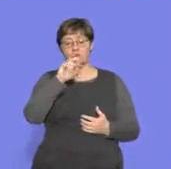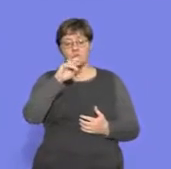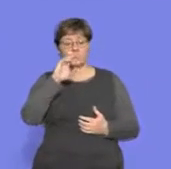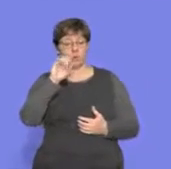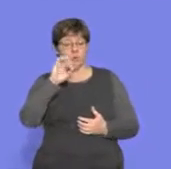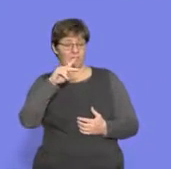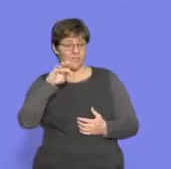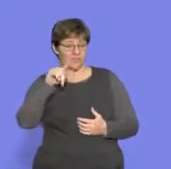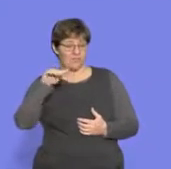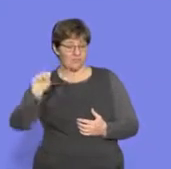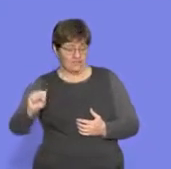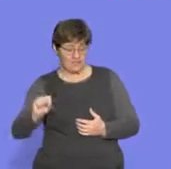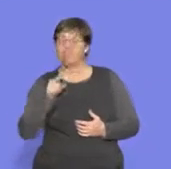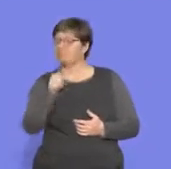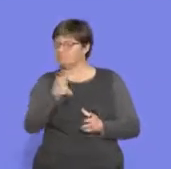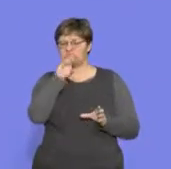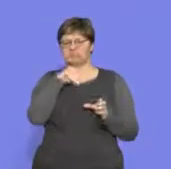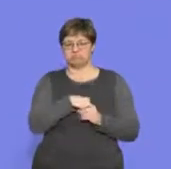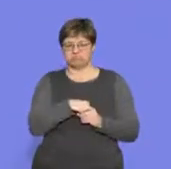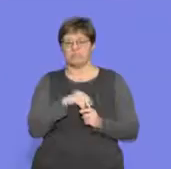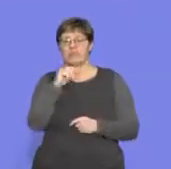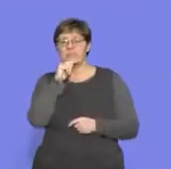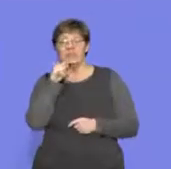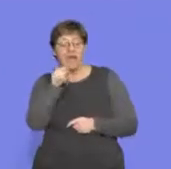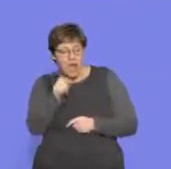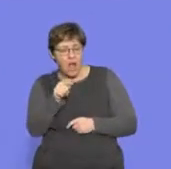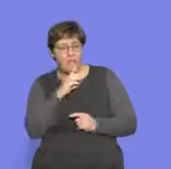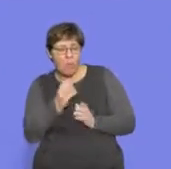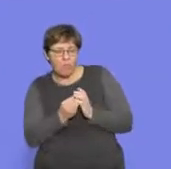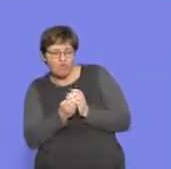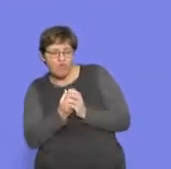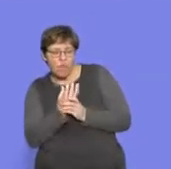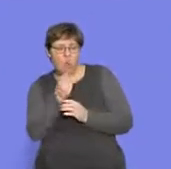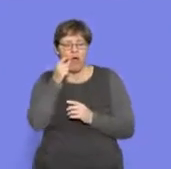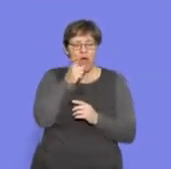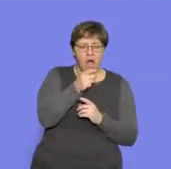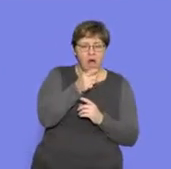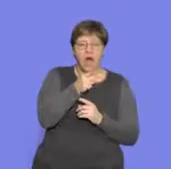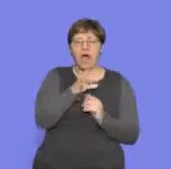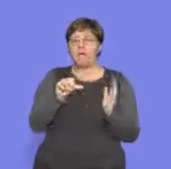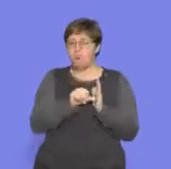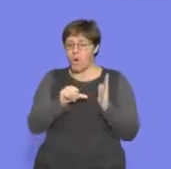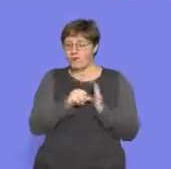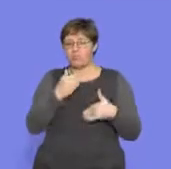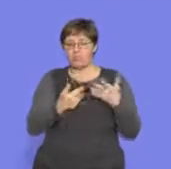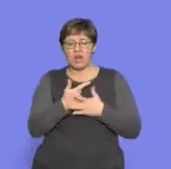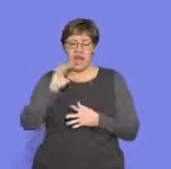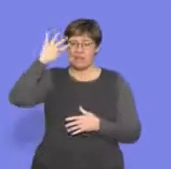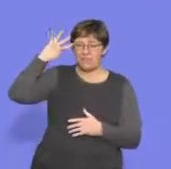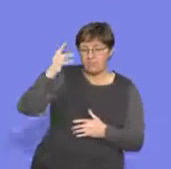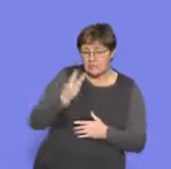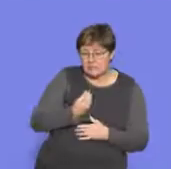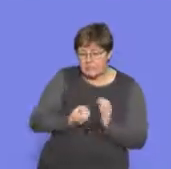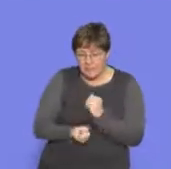found. And so these rely on the nutrients in the soil to be able to grow and be able to carry out vital processes like